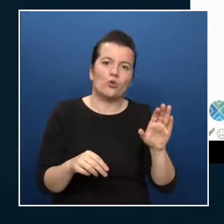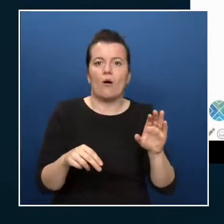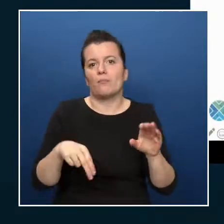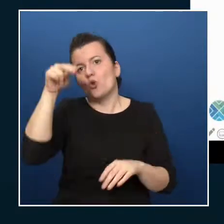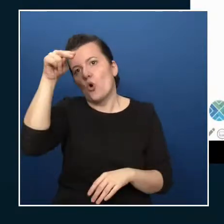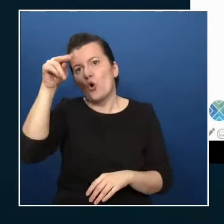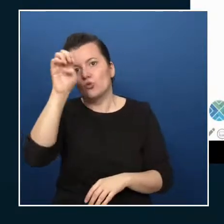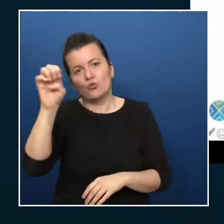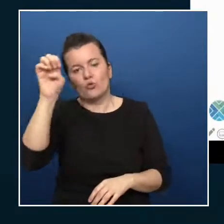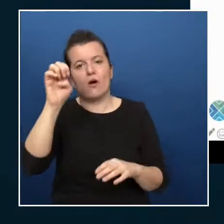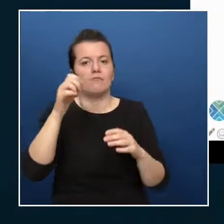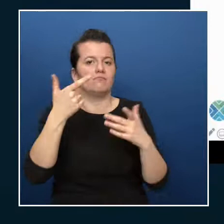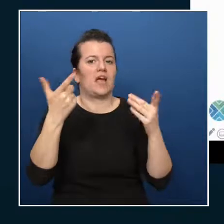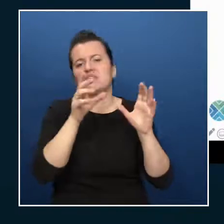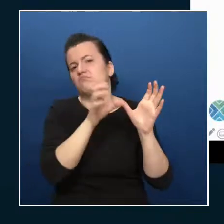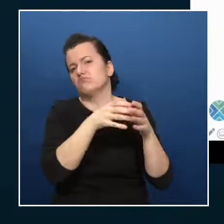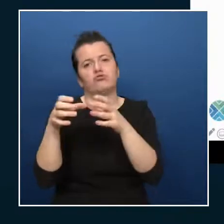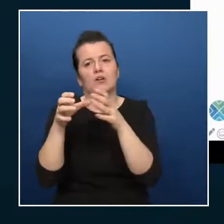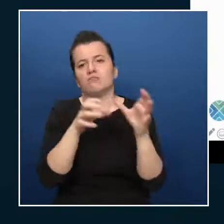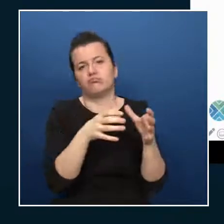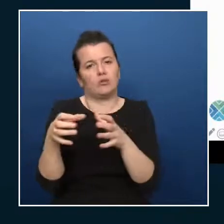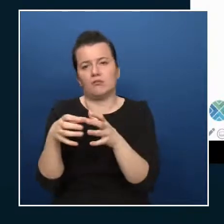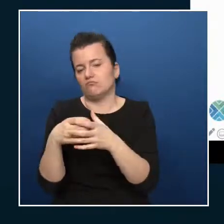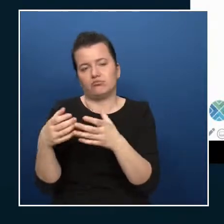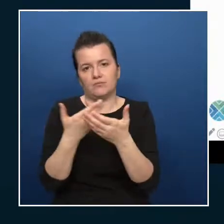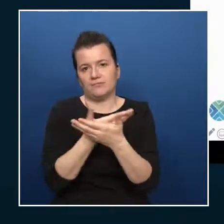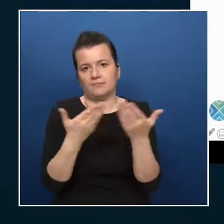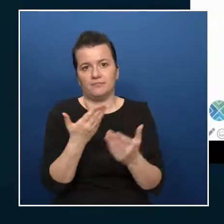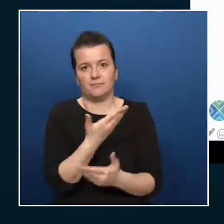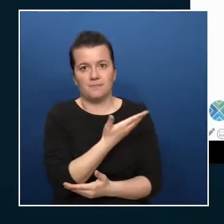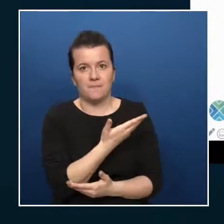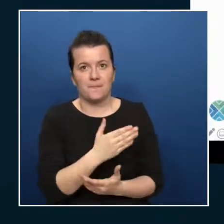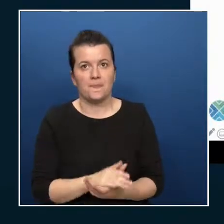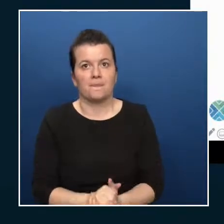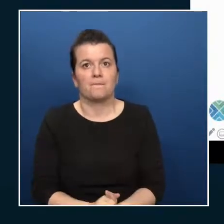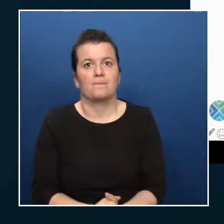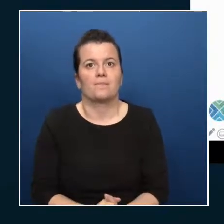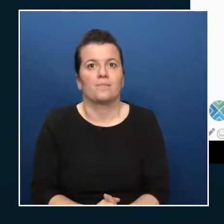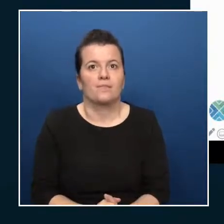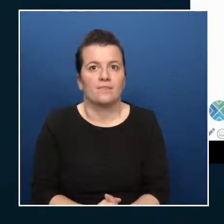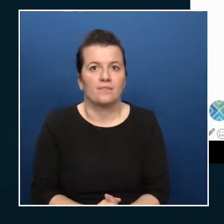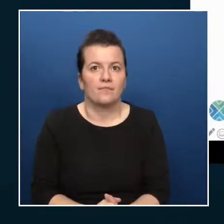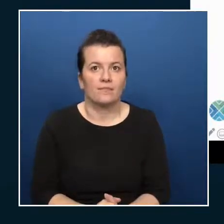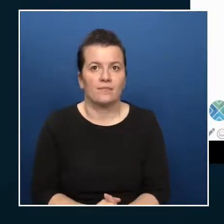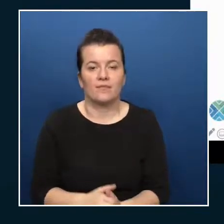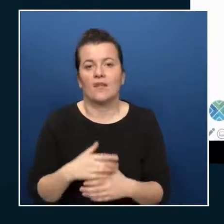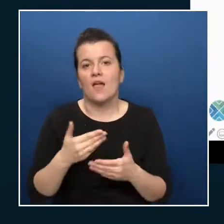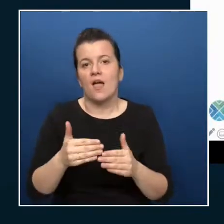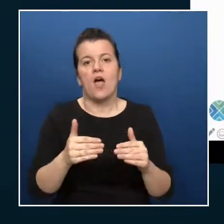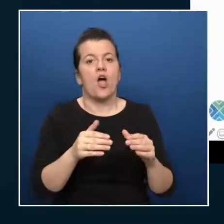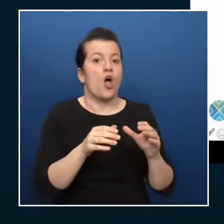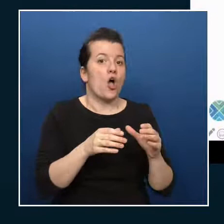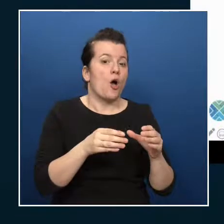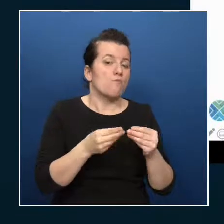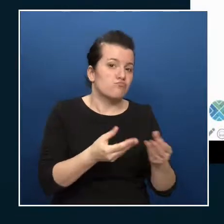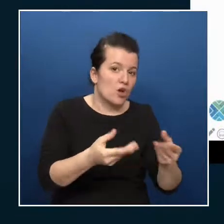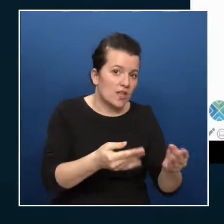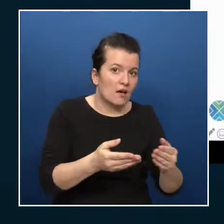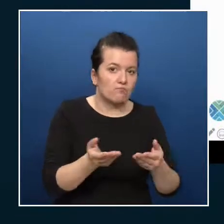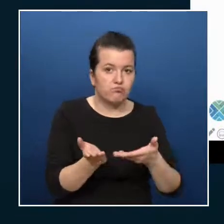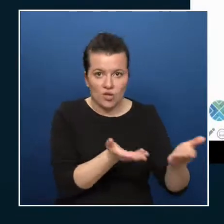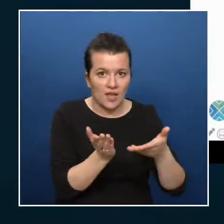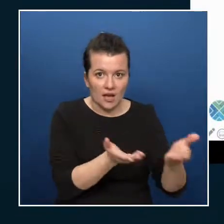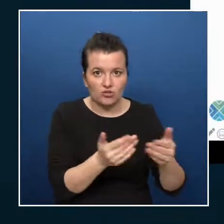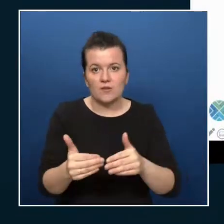whole approach we already looked at coming back, like pre-production, subscriptions, and then eventually